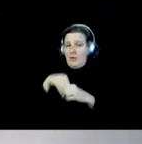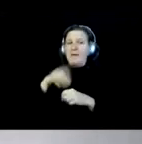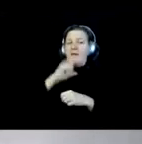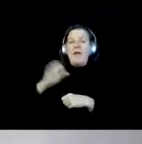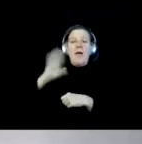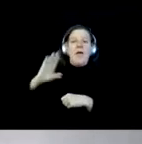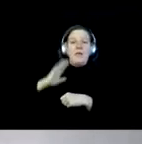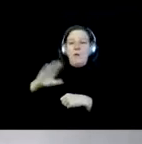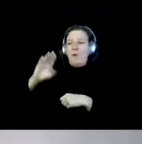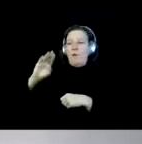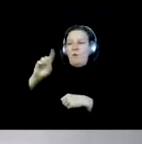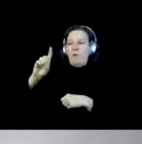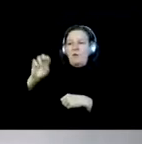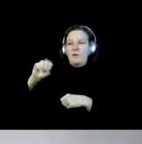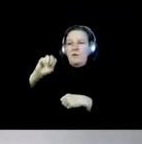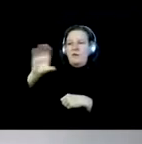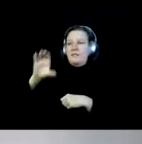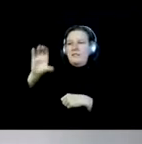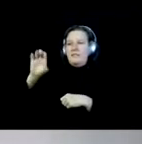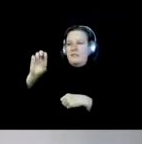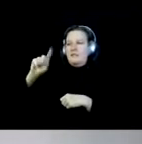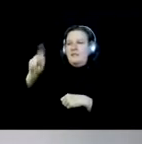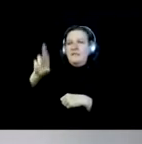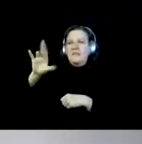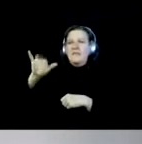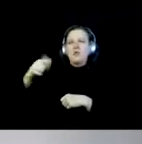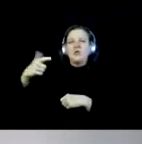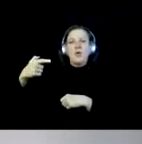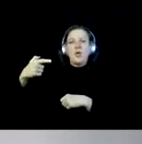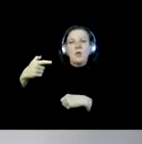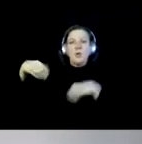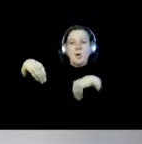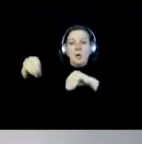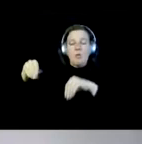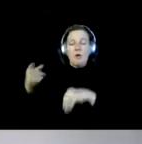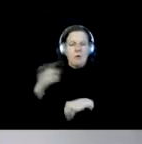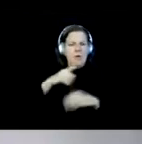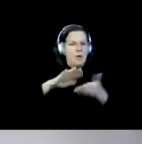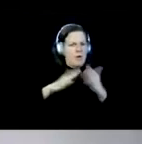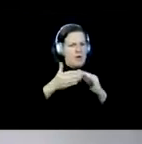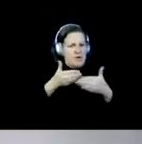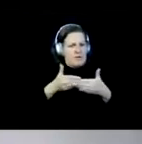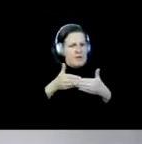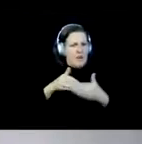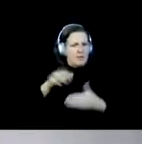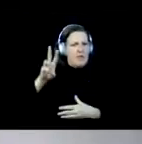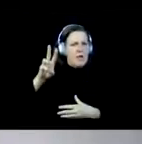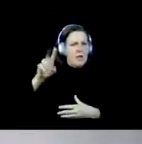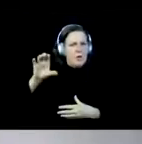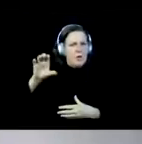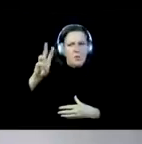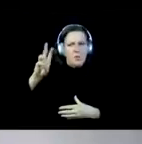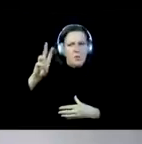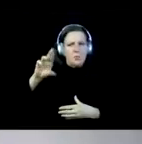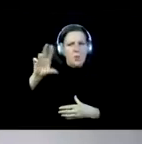Century 21 store, which down by the World Trade Center site. That one. Wow.